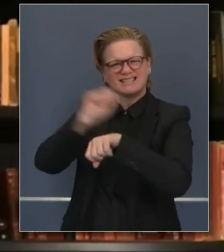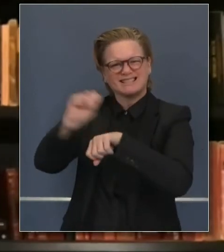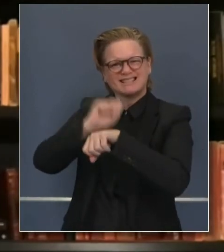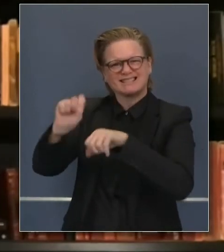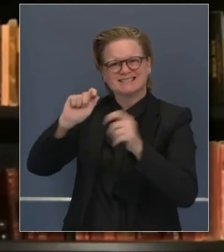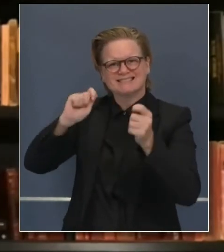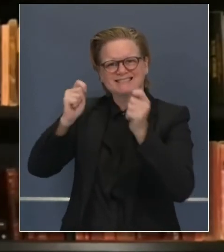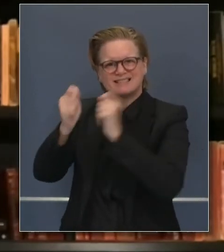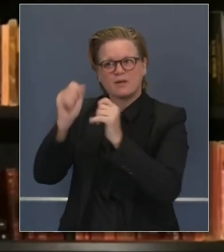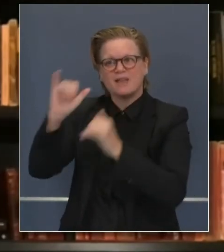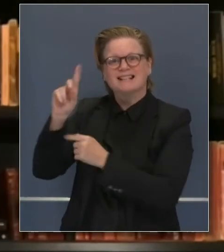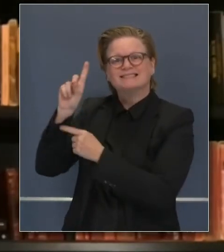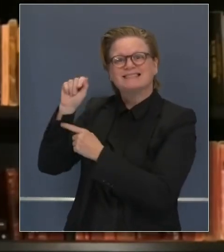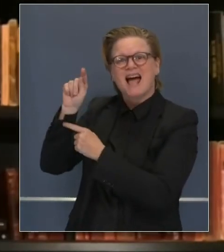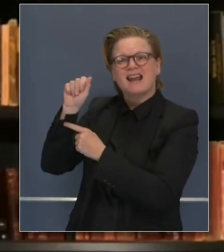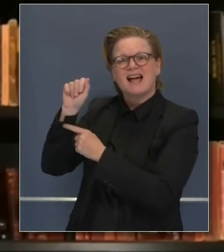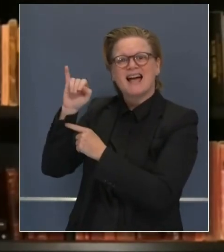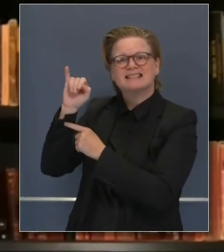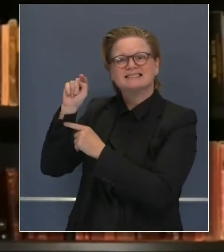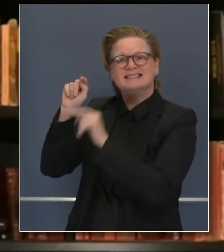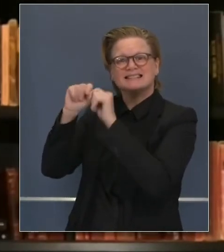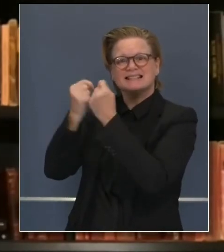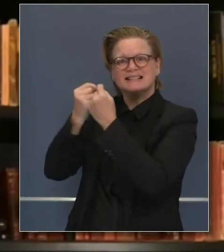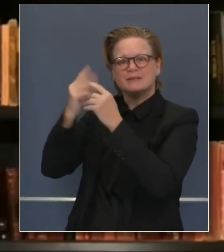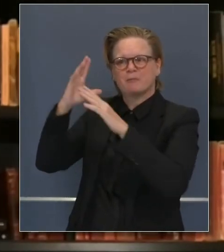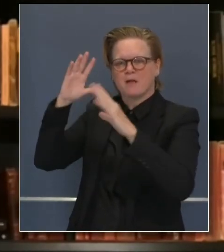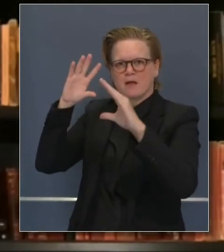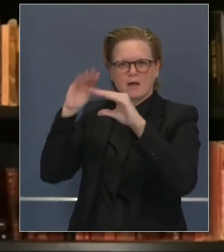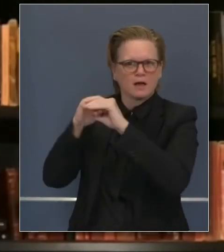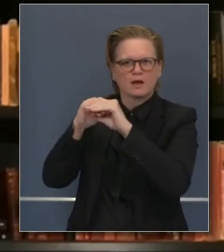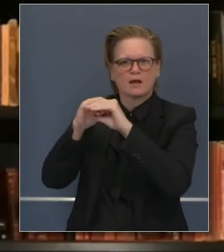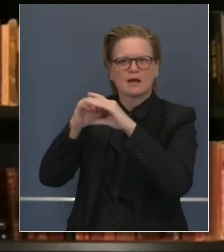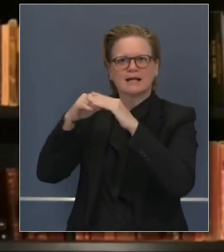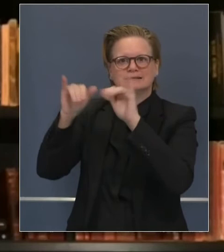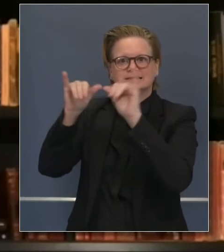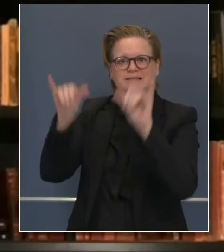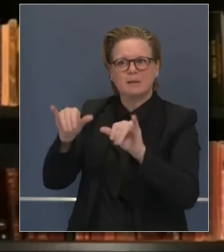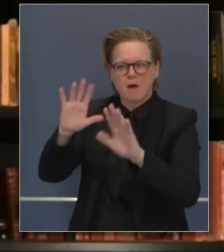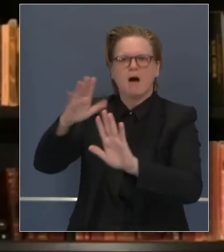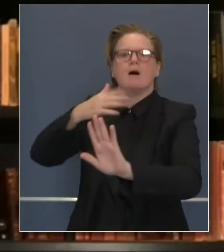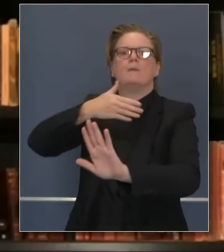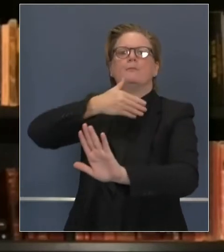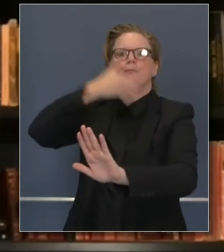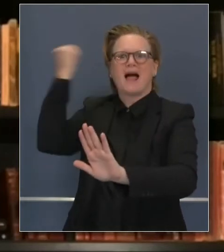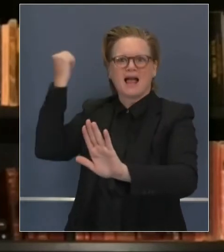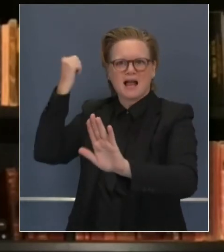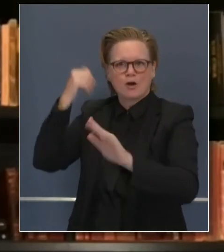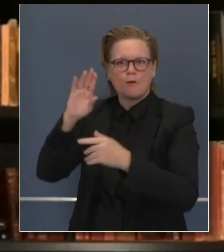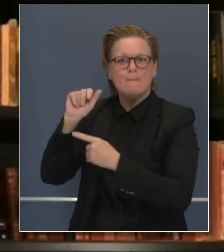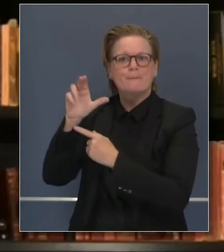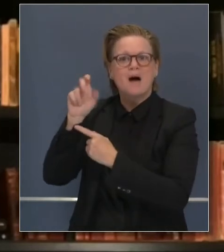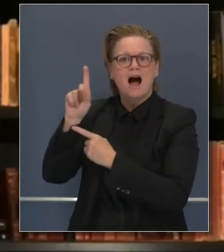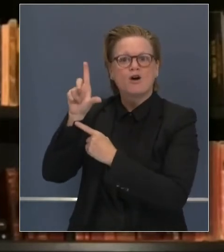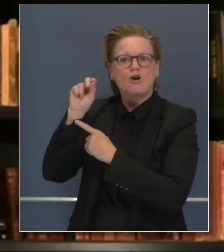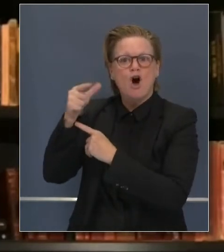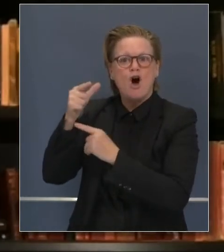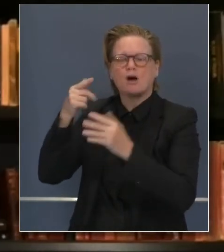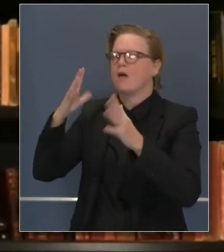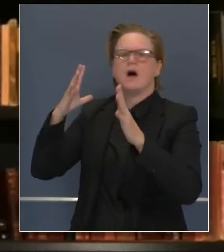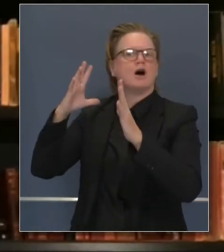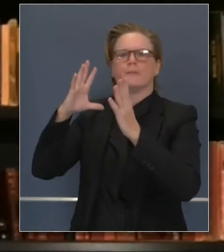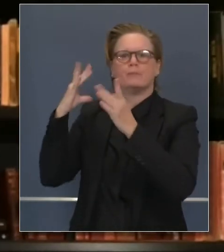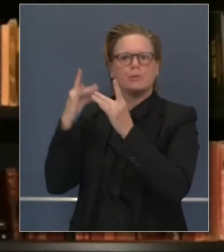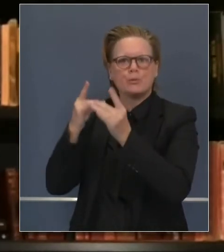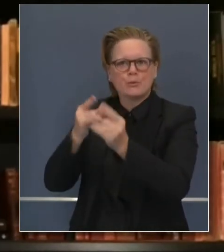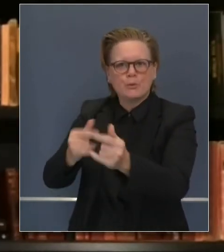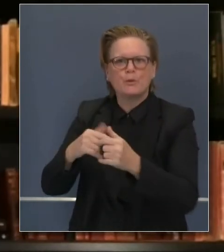timeliness to distribution, not just of unemployment insurance claims, which I think you're referring to, but also the PUA claims. But the